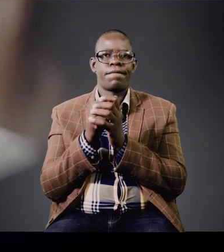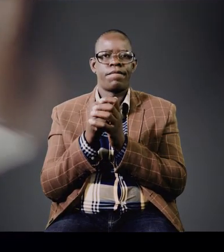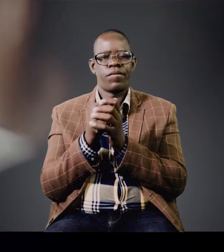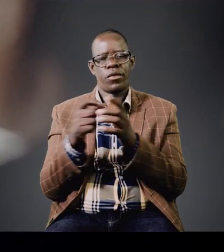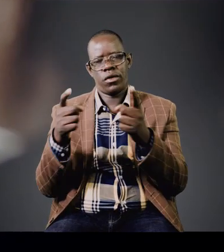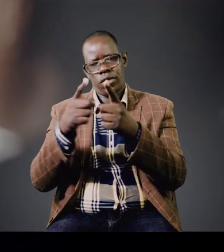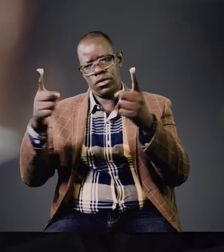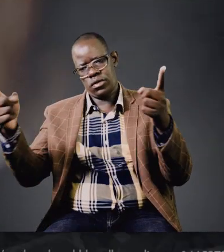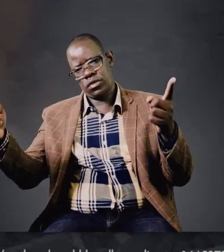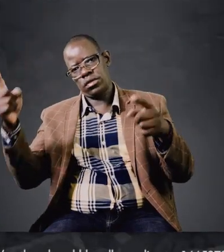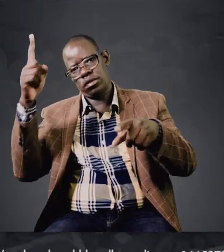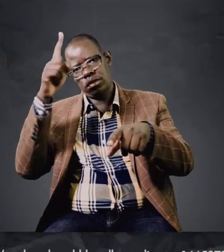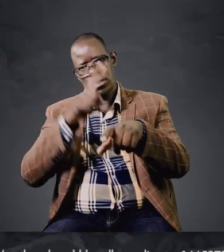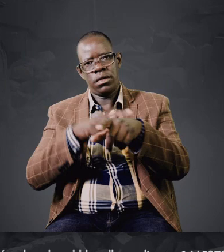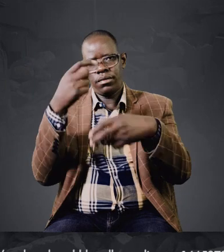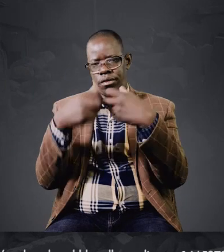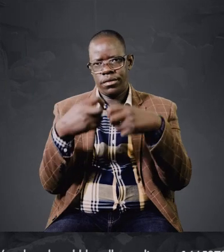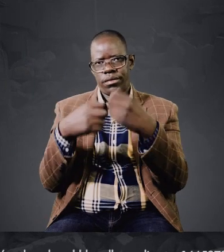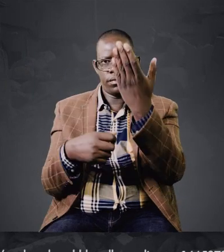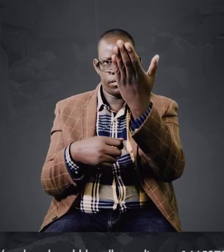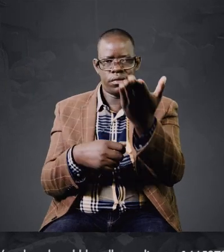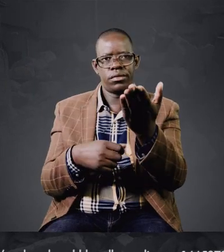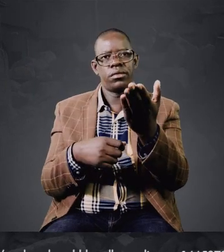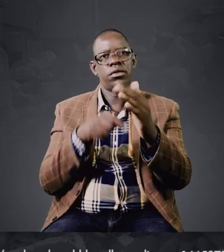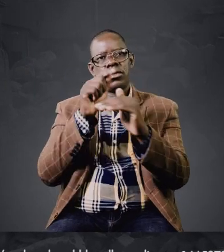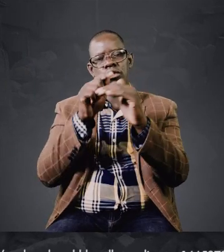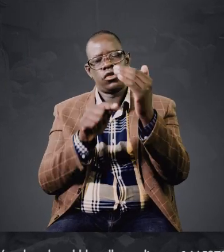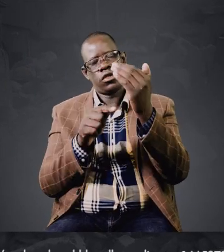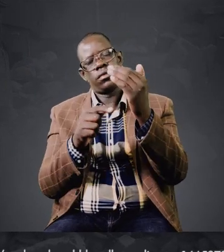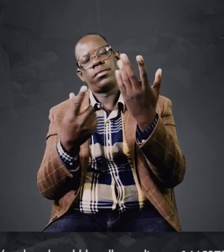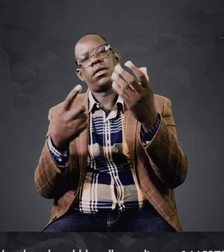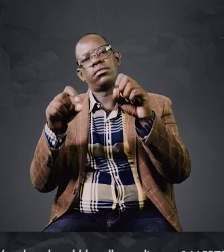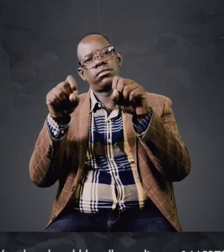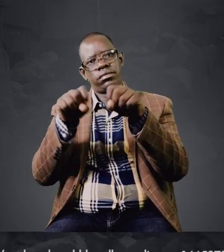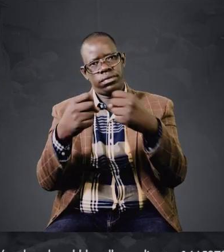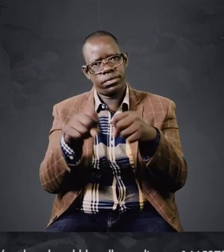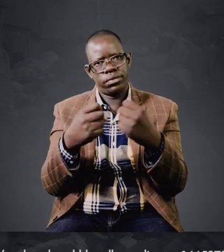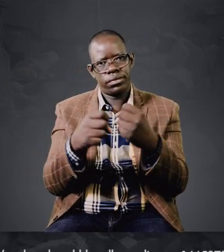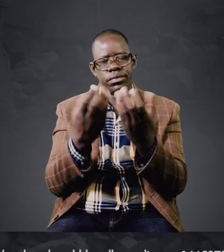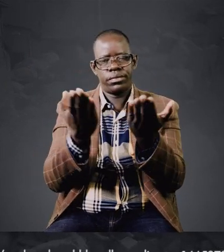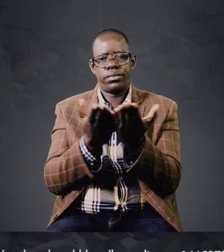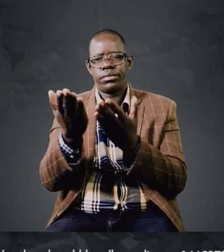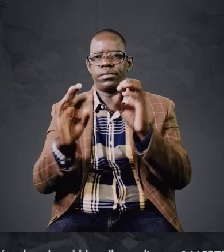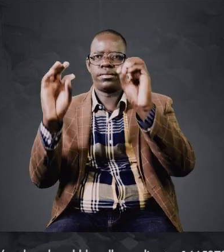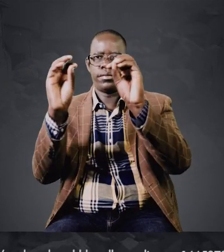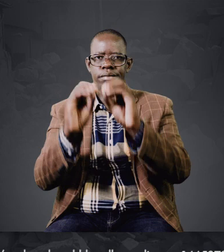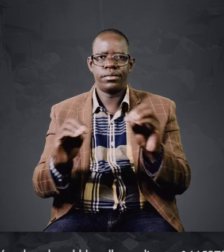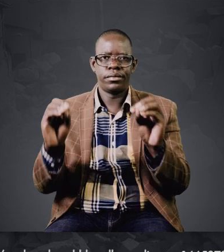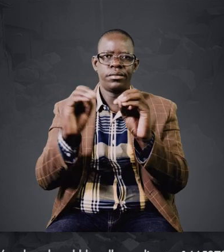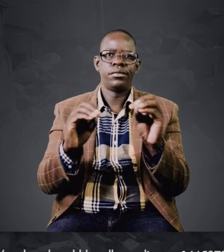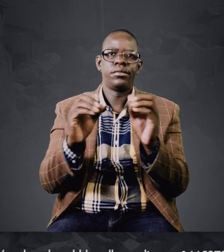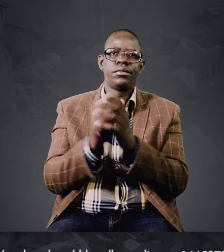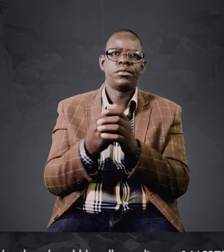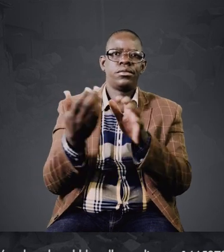Long-term effects are things like shops are destroyed, leaving people without essential services. Decaying